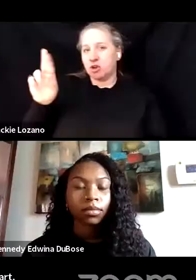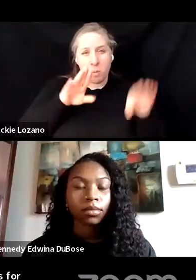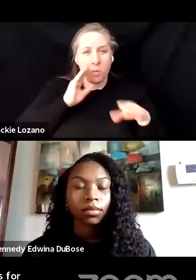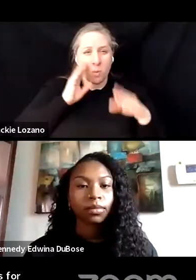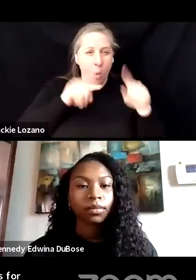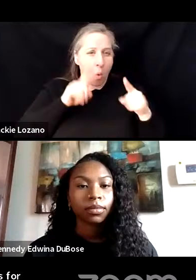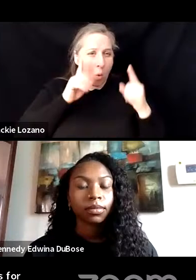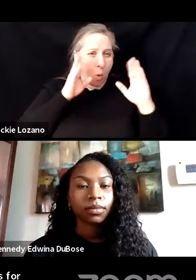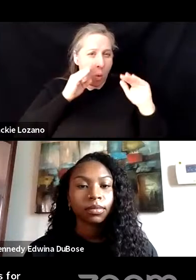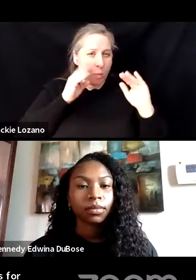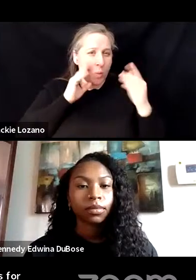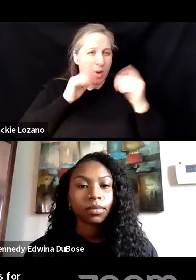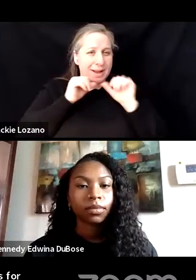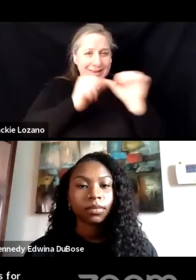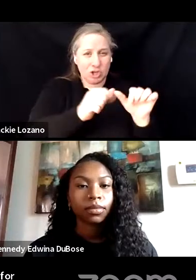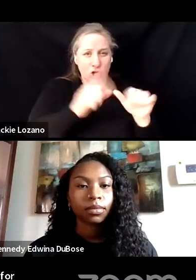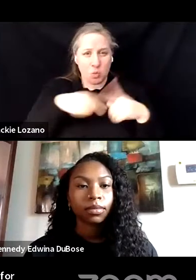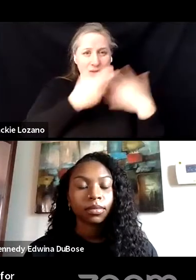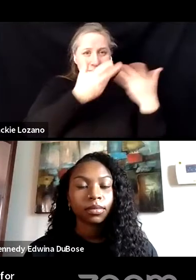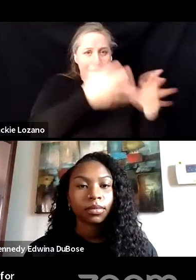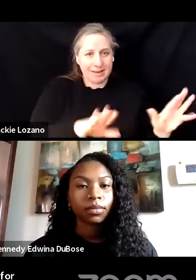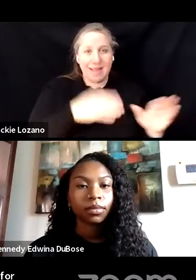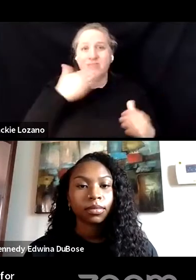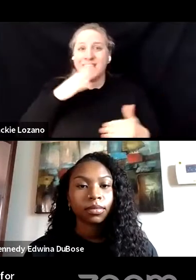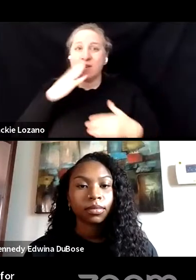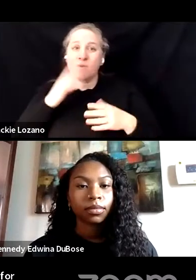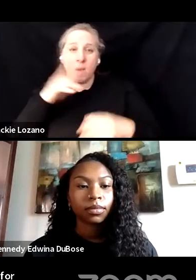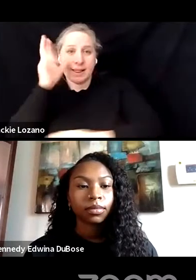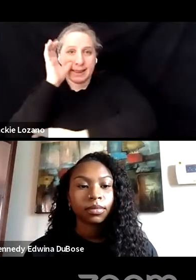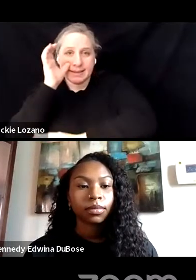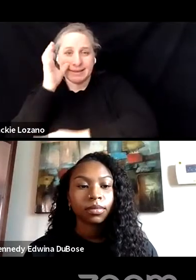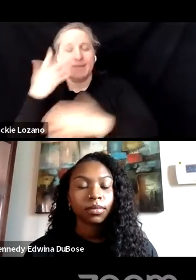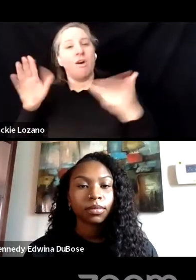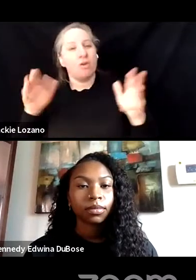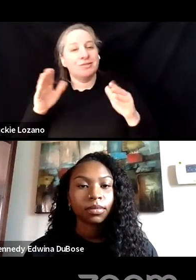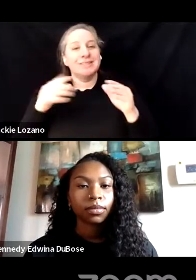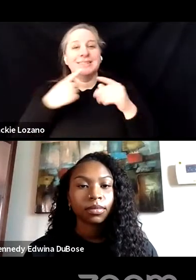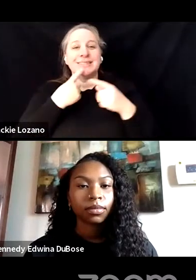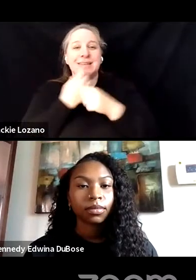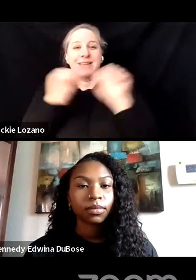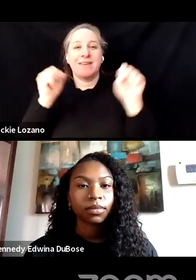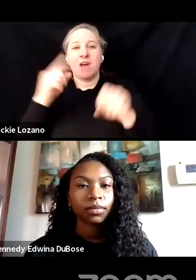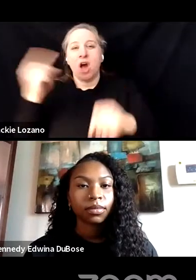Thank you all for tuning in. Stay safe, and as always, go blue.